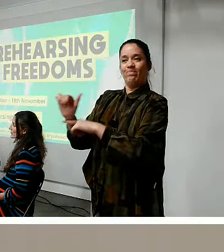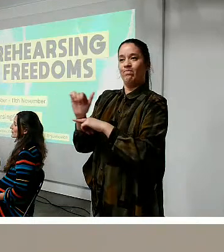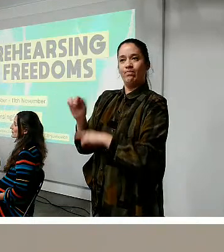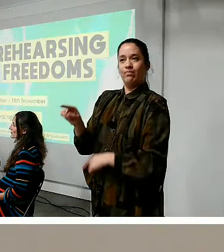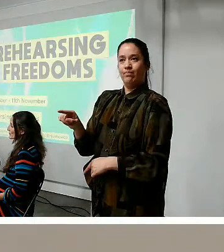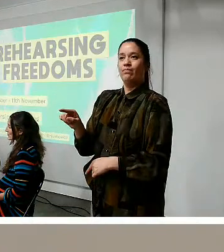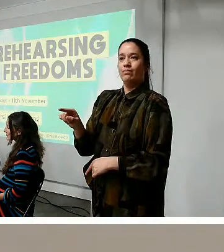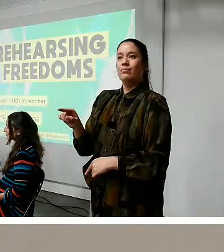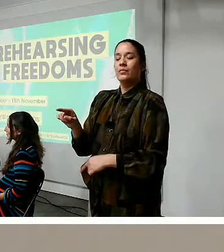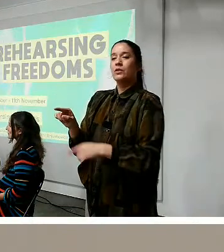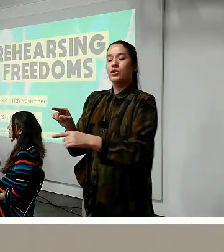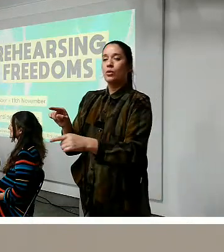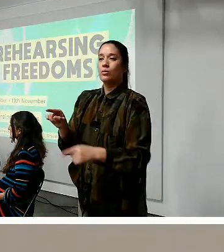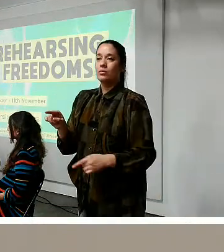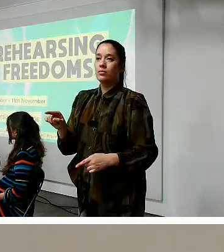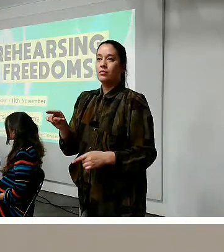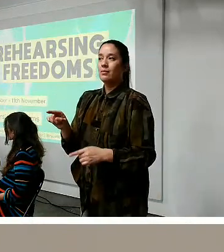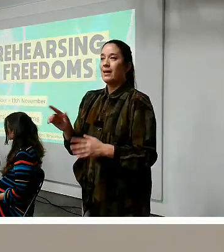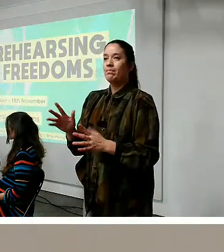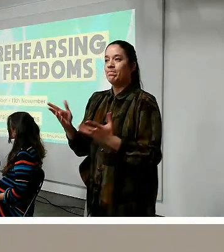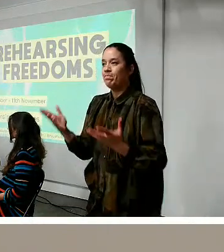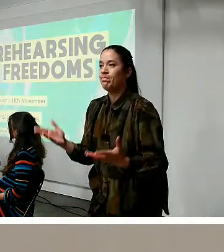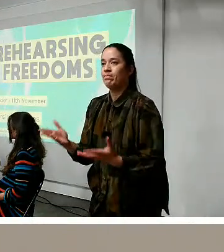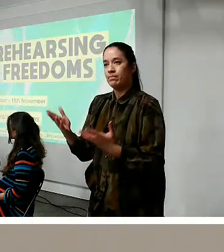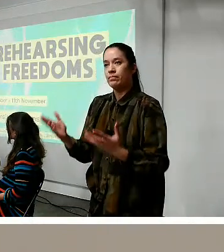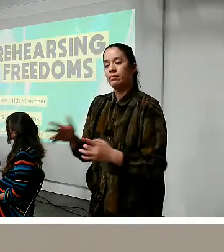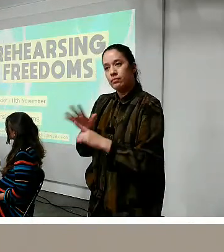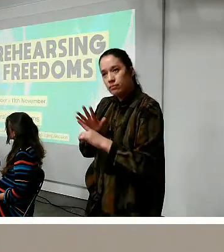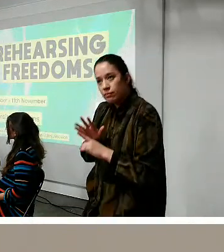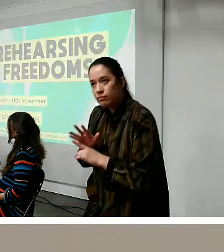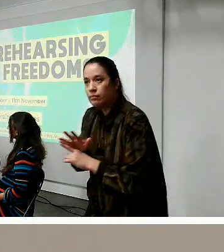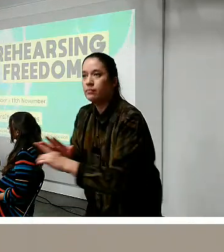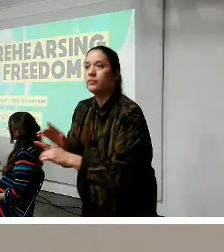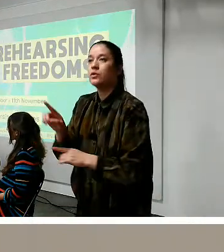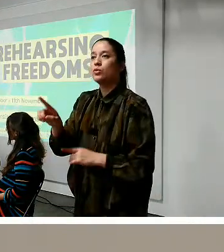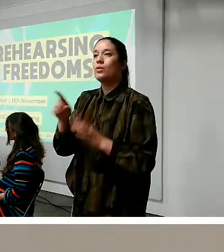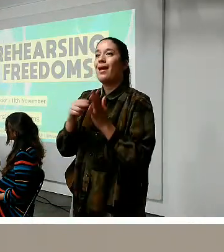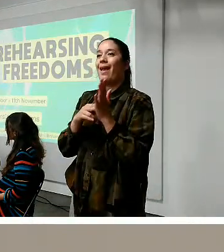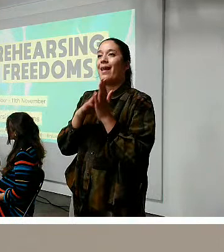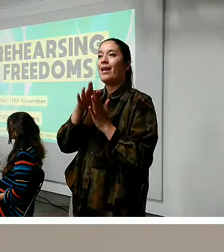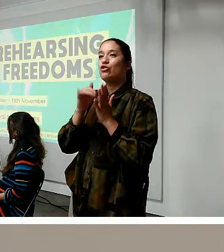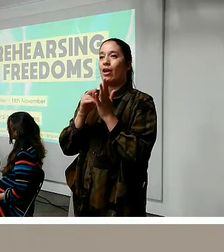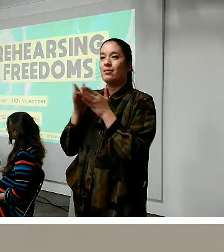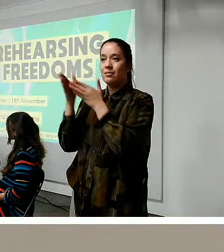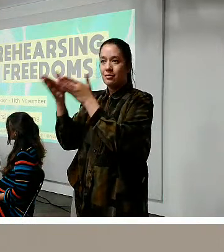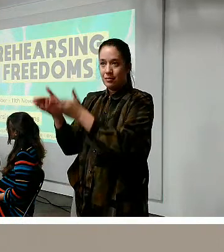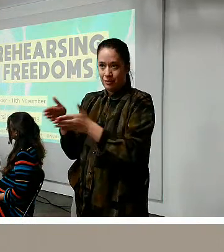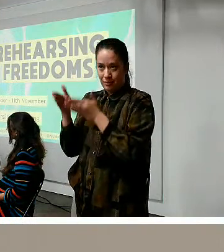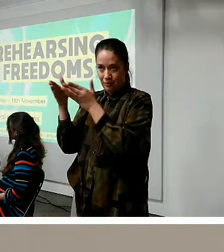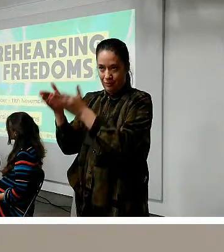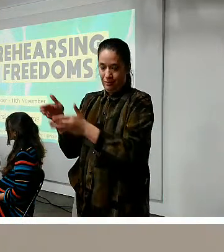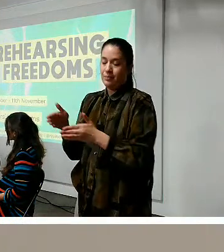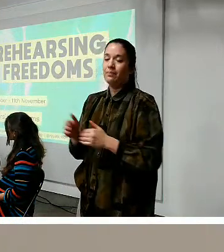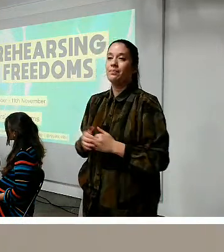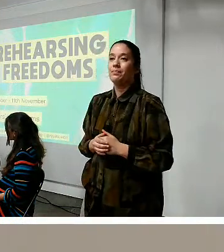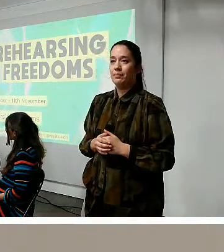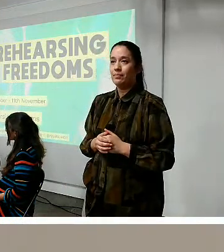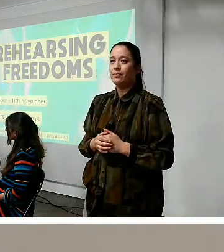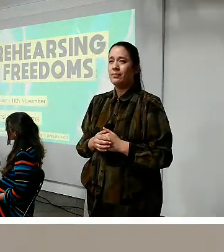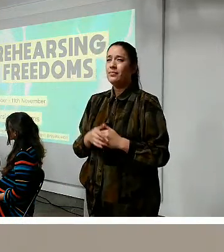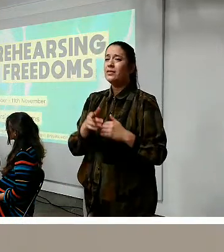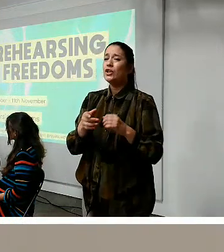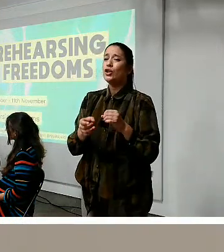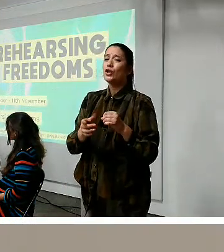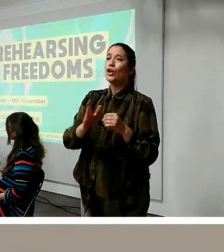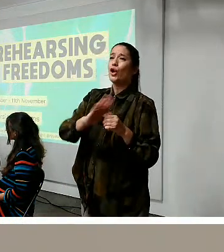into public-facing spaces with no protection. You know, 60% of COVID deaths were disabled people. That's